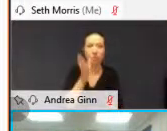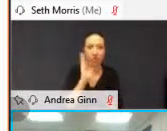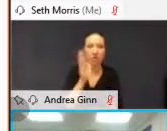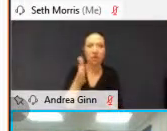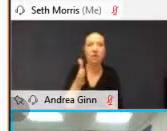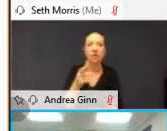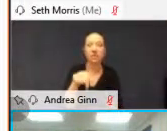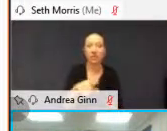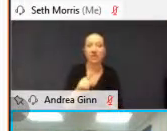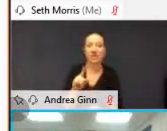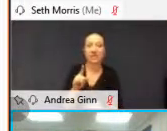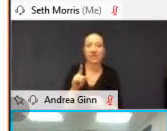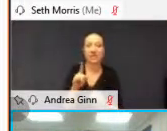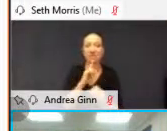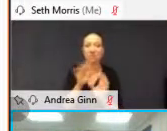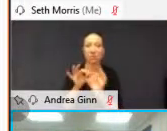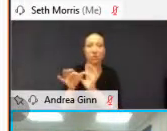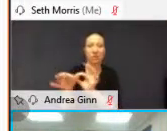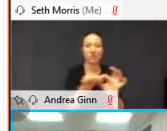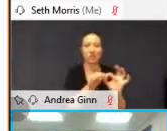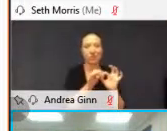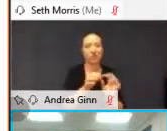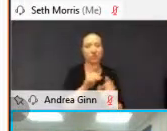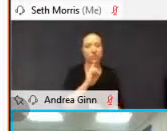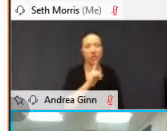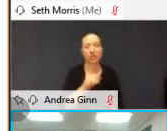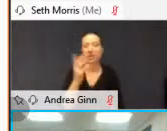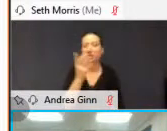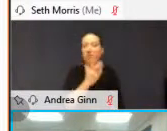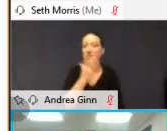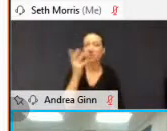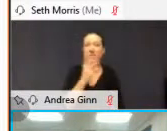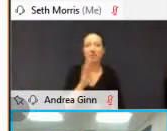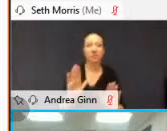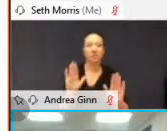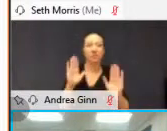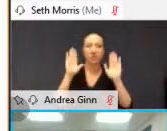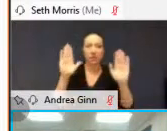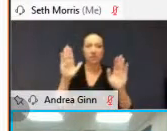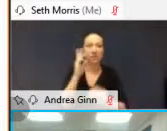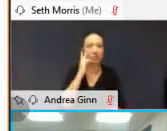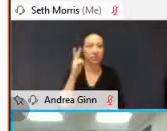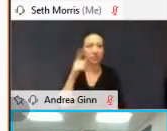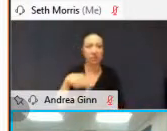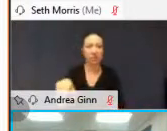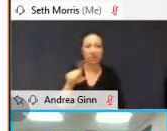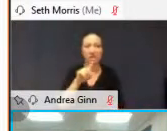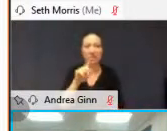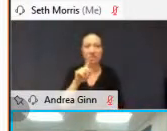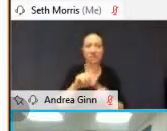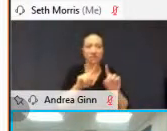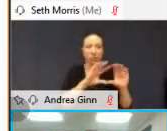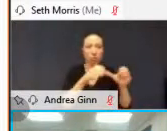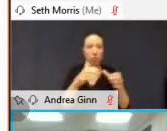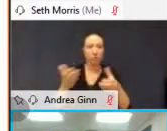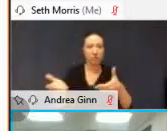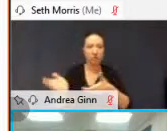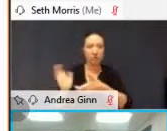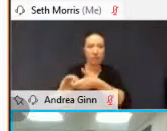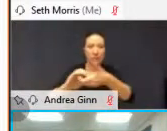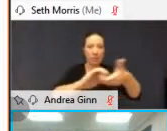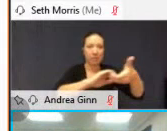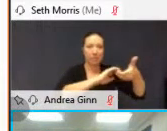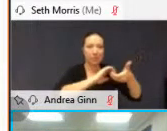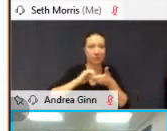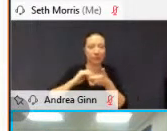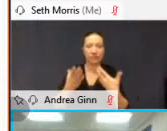another true bright spot in this effort. It has been so great to be able to have these entities come together and know that we are all